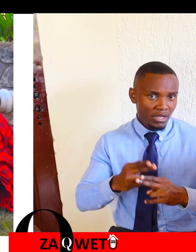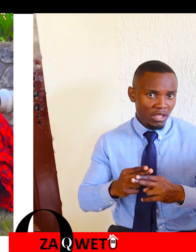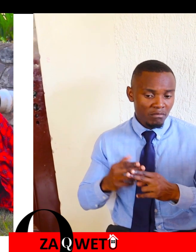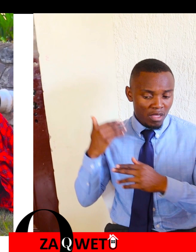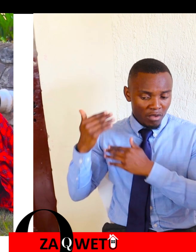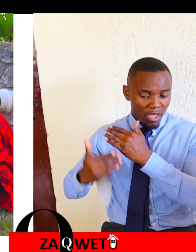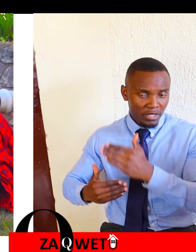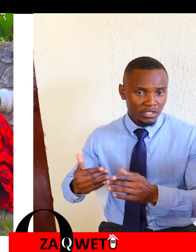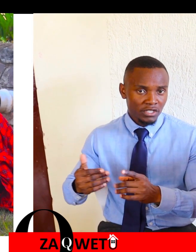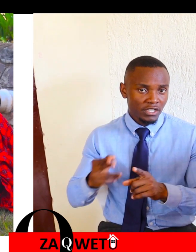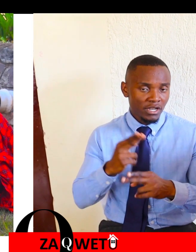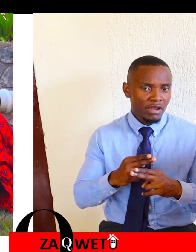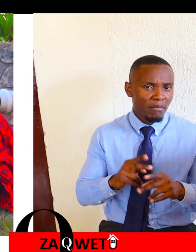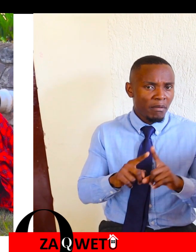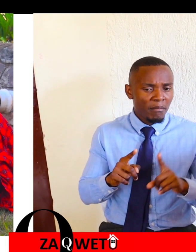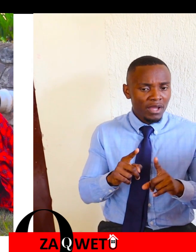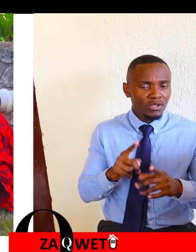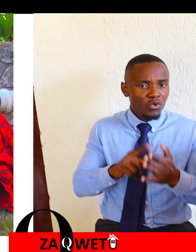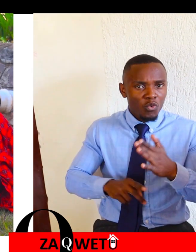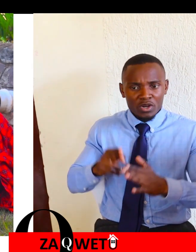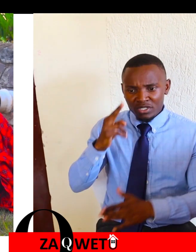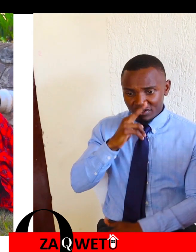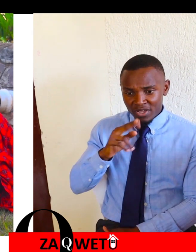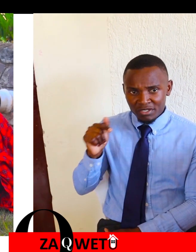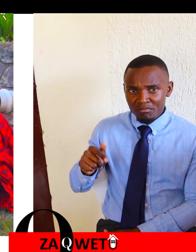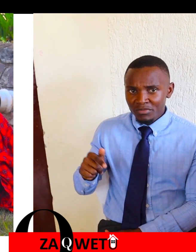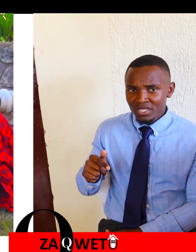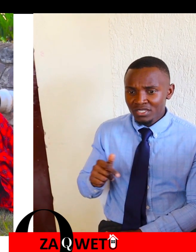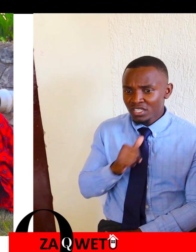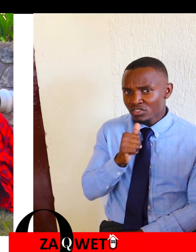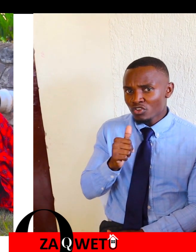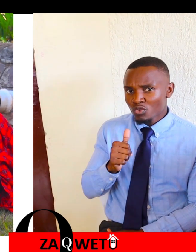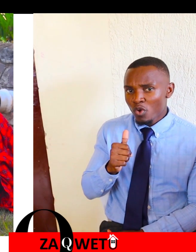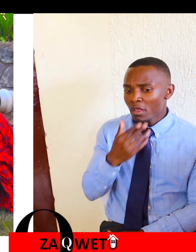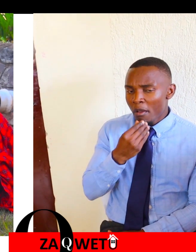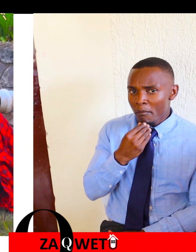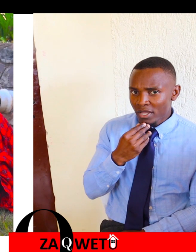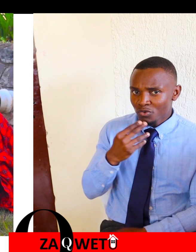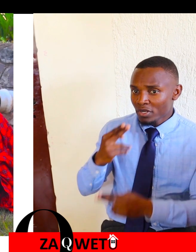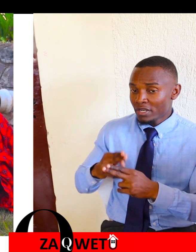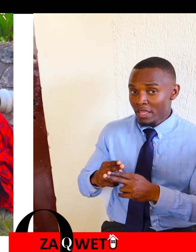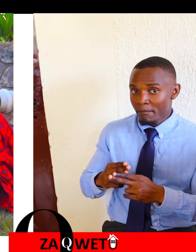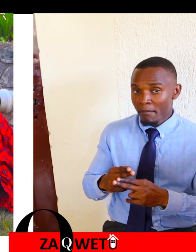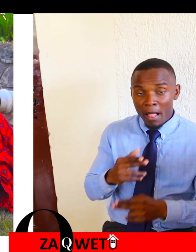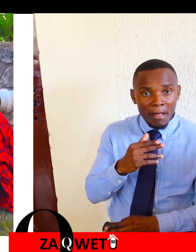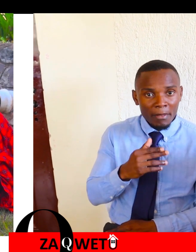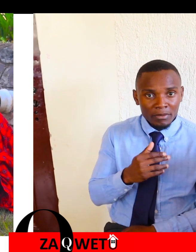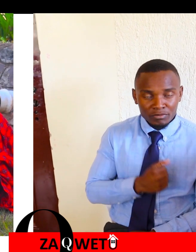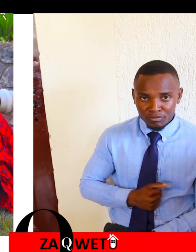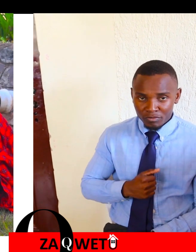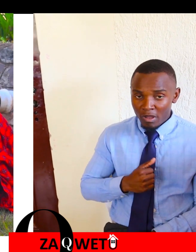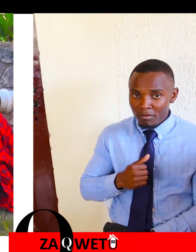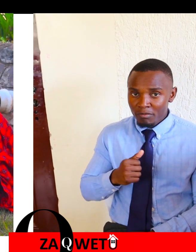it, I inherited the name. But fun enough is that Ajuang is not a male name. Ajuang is actually a female name. For